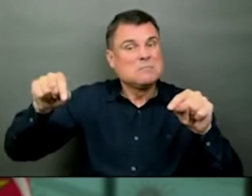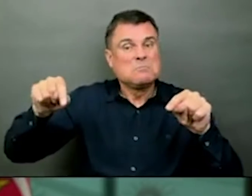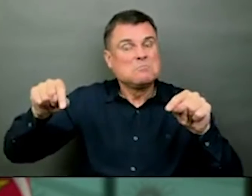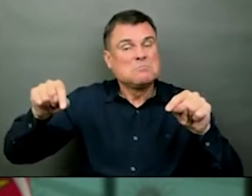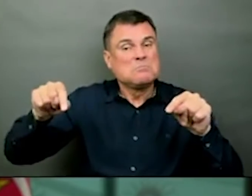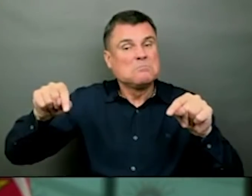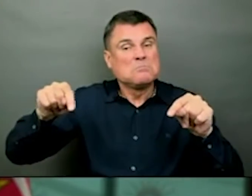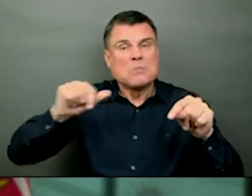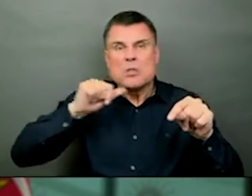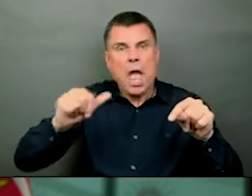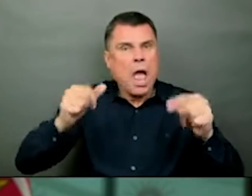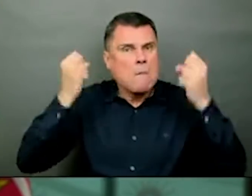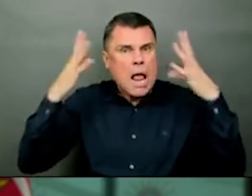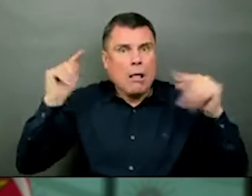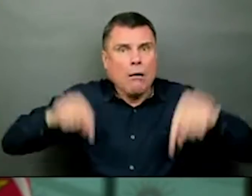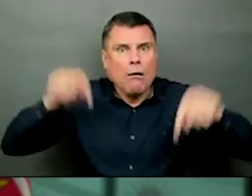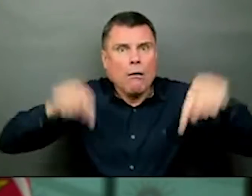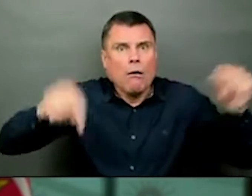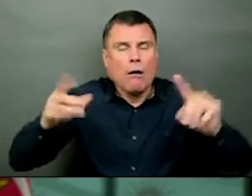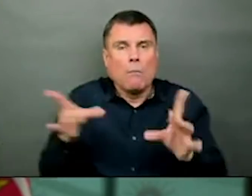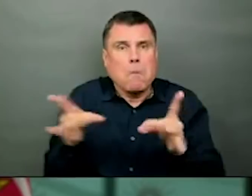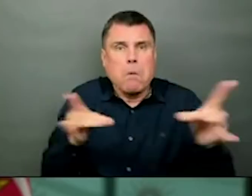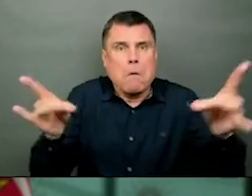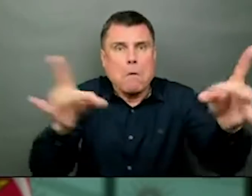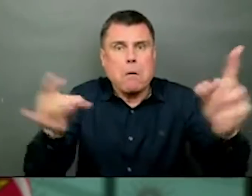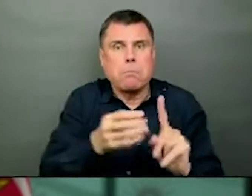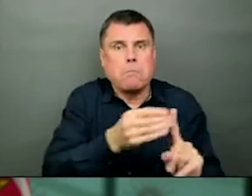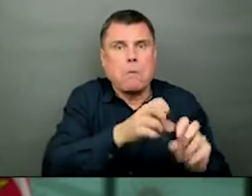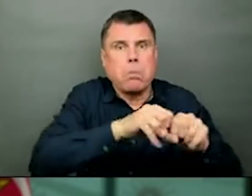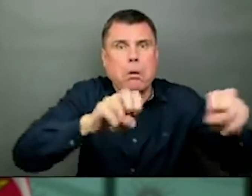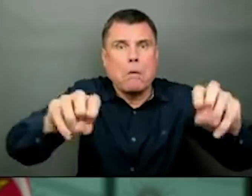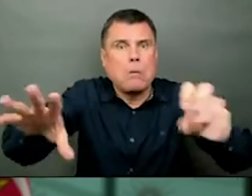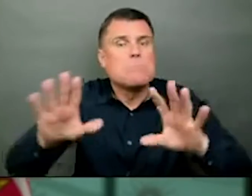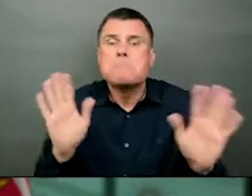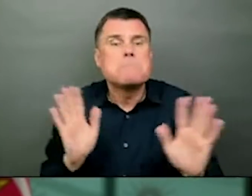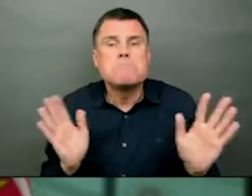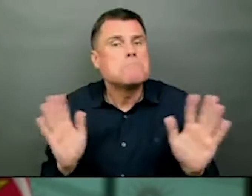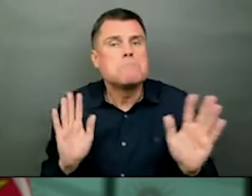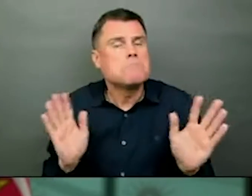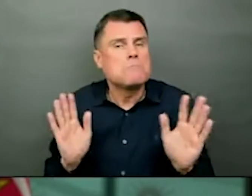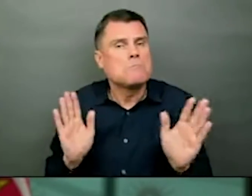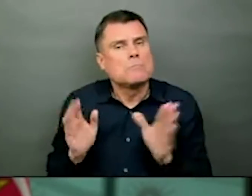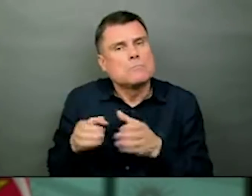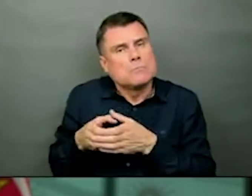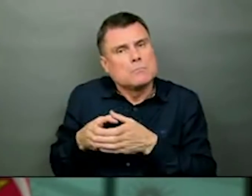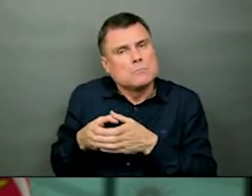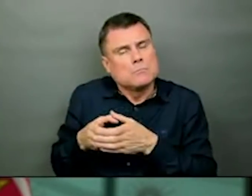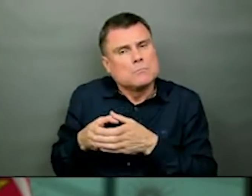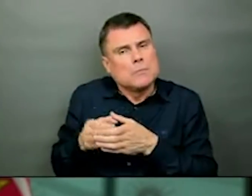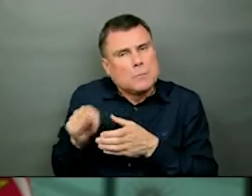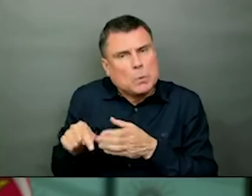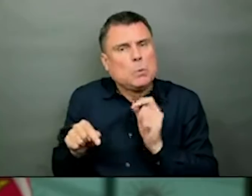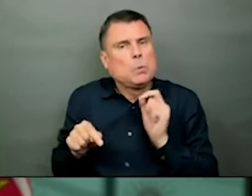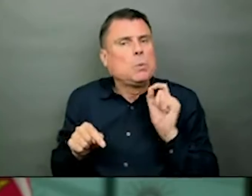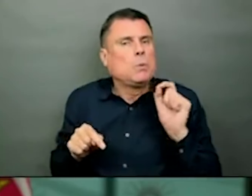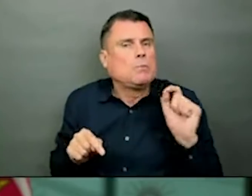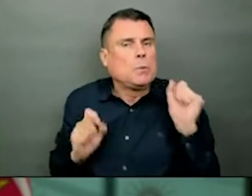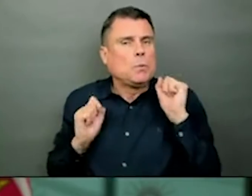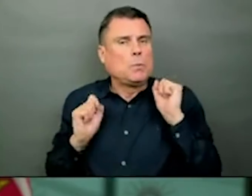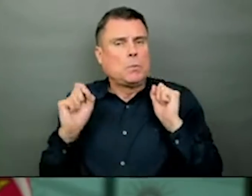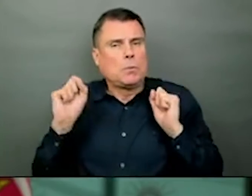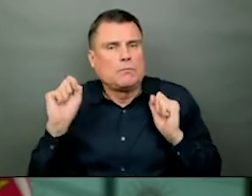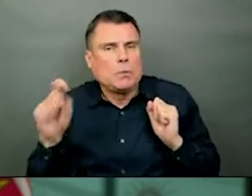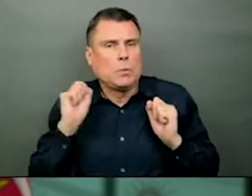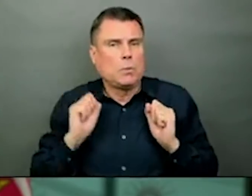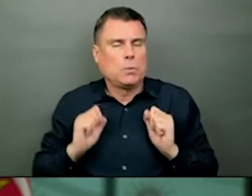that, because one of the things that we know about viruses is that a more transmissible virus can outcompete a less transmissible virus. And